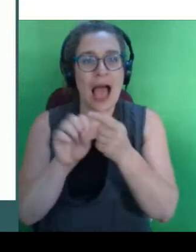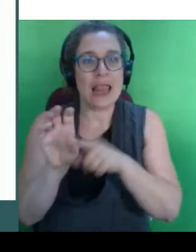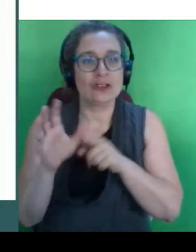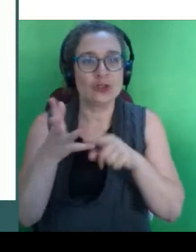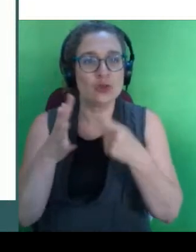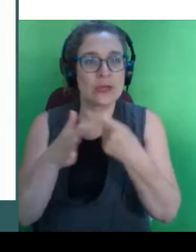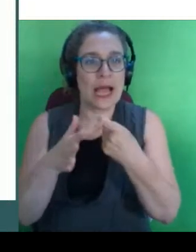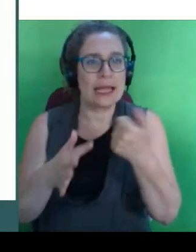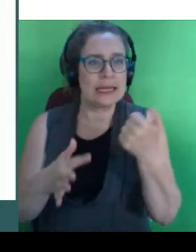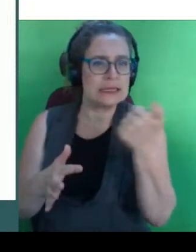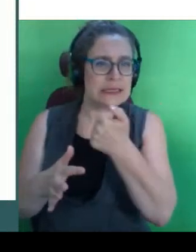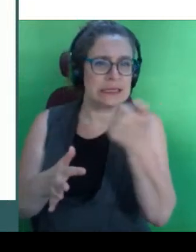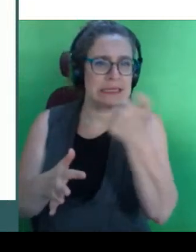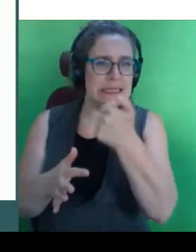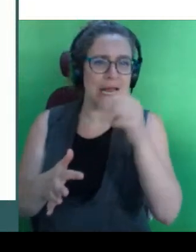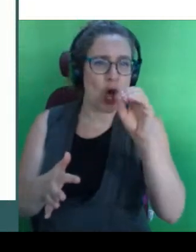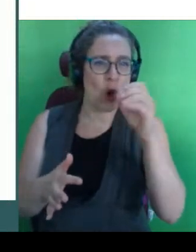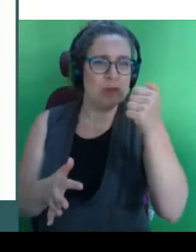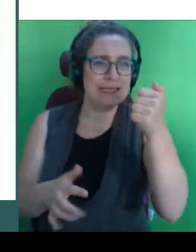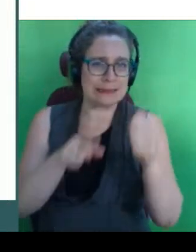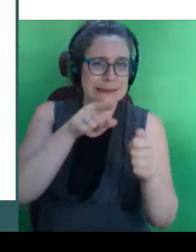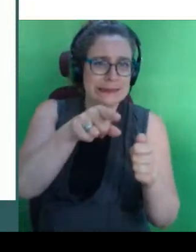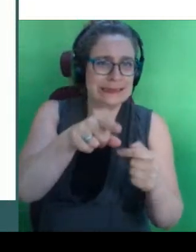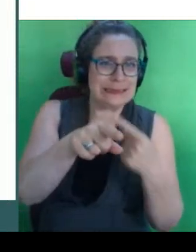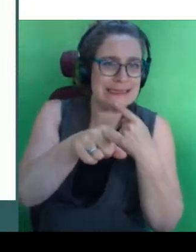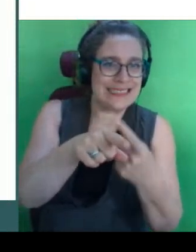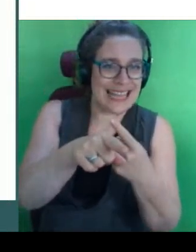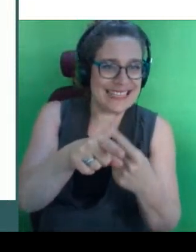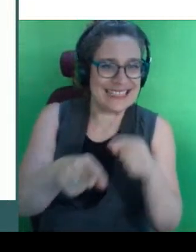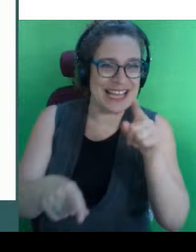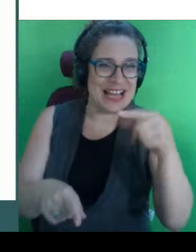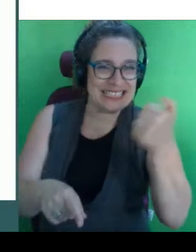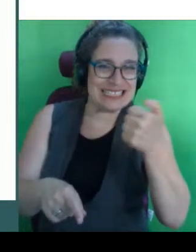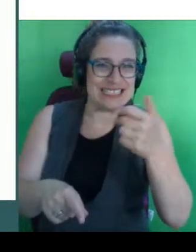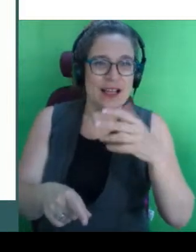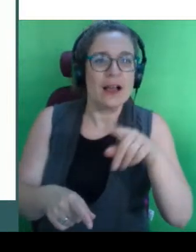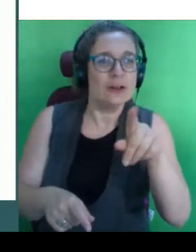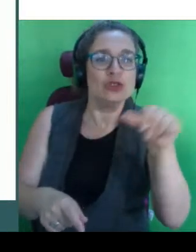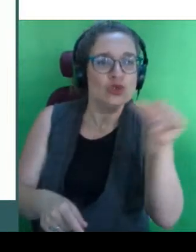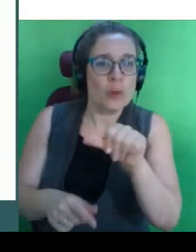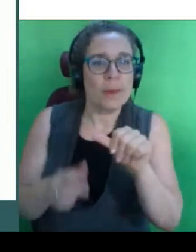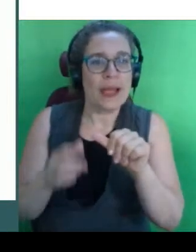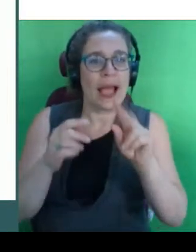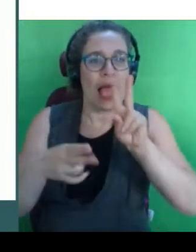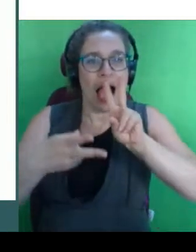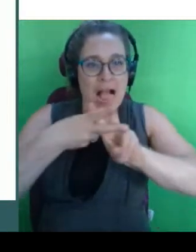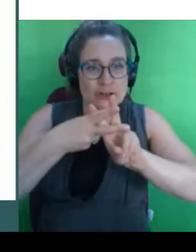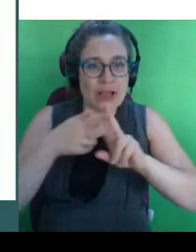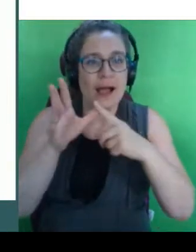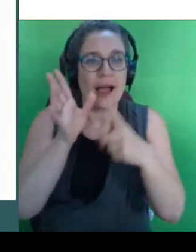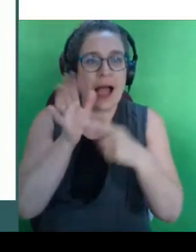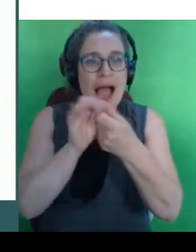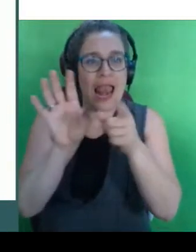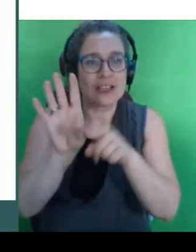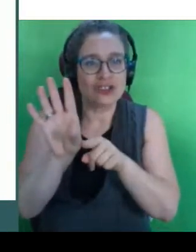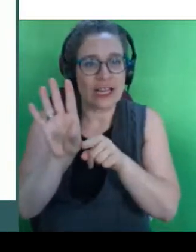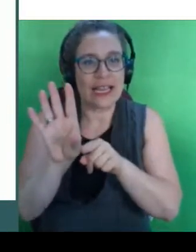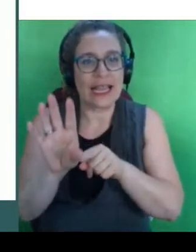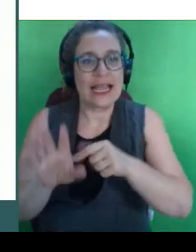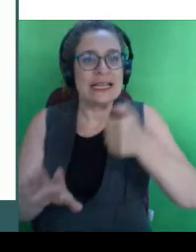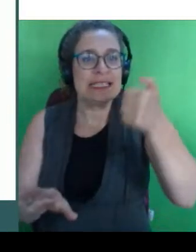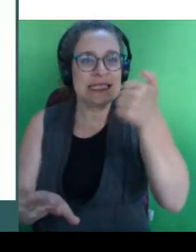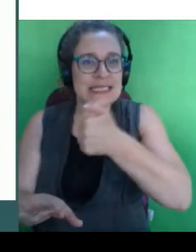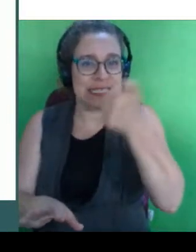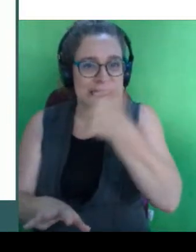Slightly incorrect on there, so it's hashtag Allergy 1606. We've got roughly a 15-minute break following session